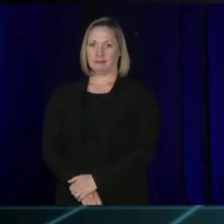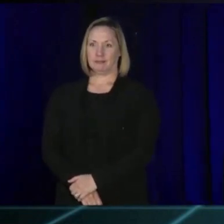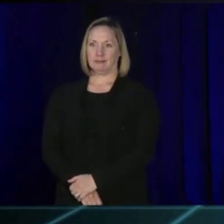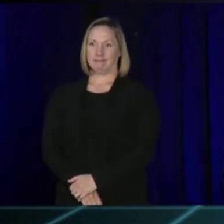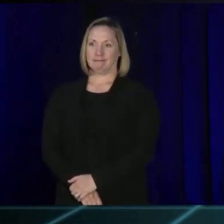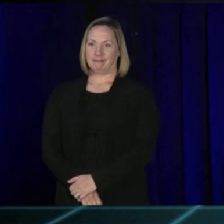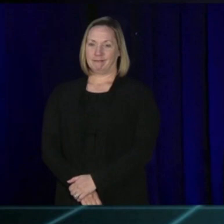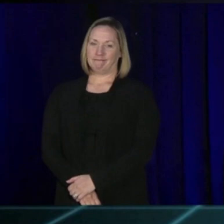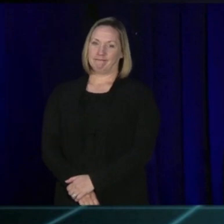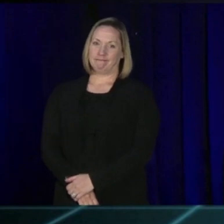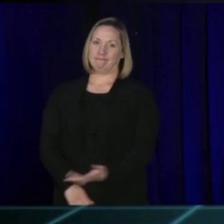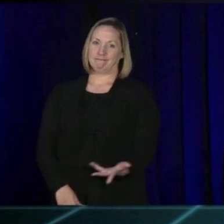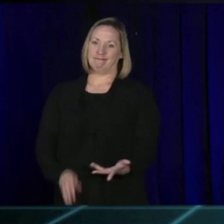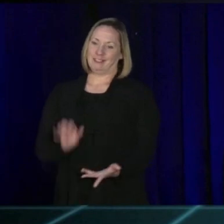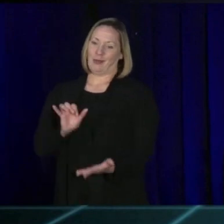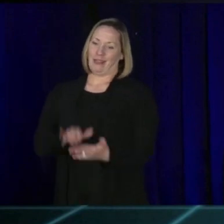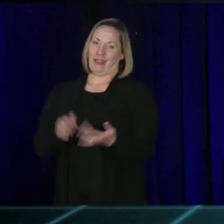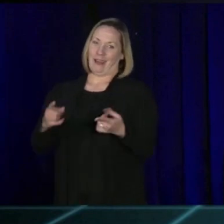So that happened,